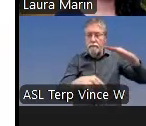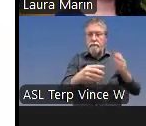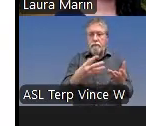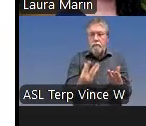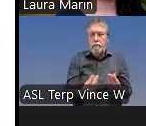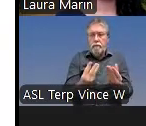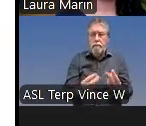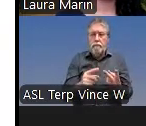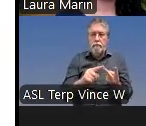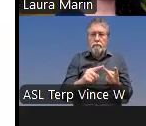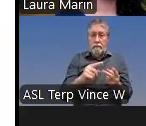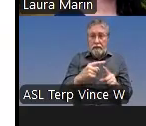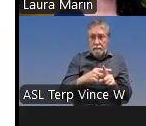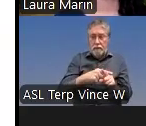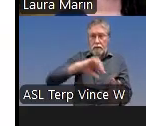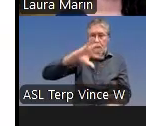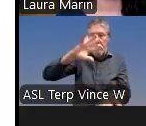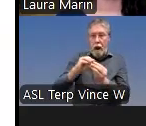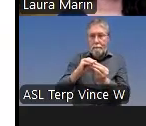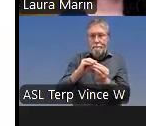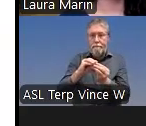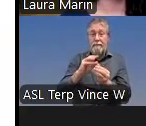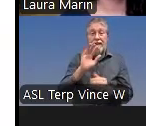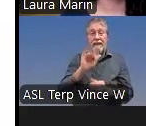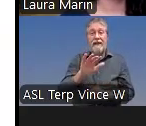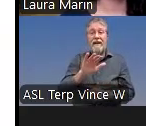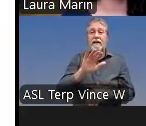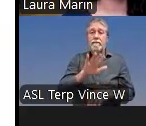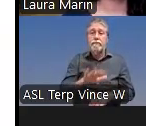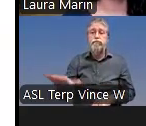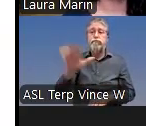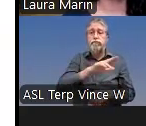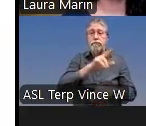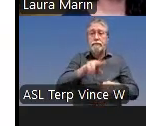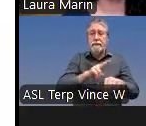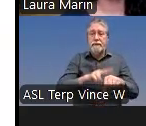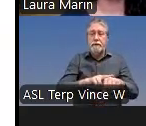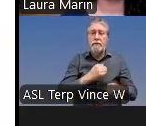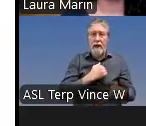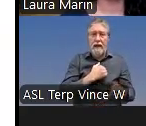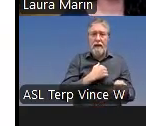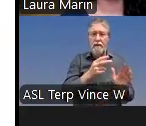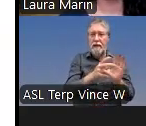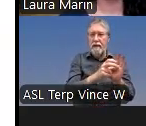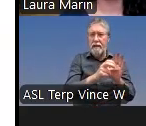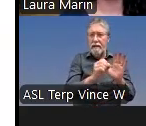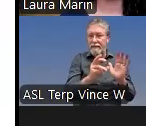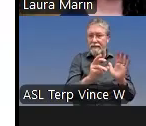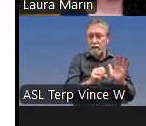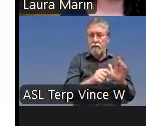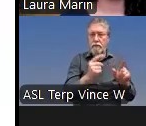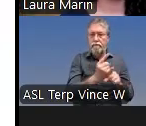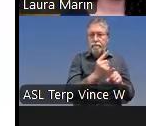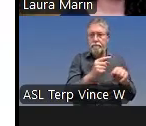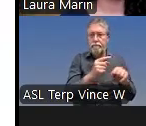specifically. So because it's a national network, we have soil sensors at standard depths, and those